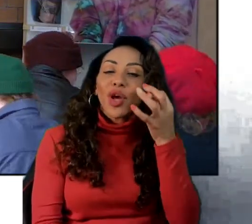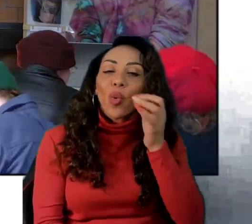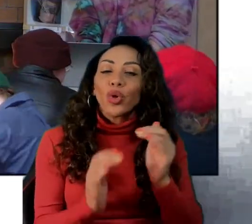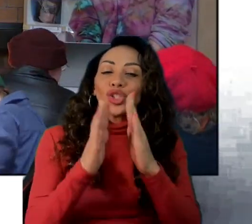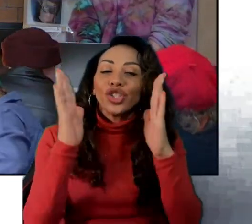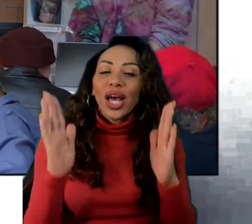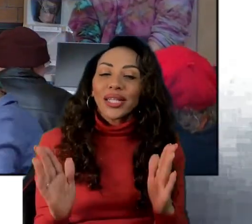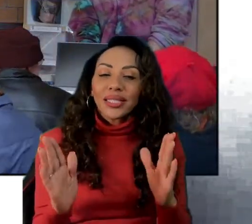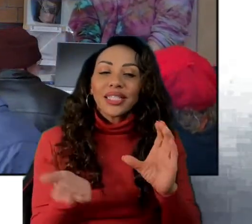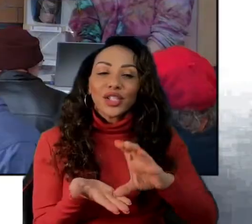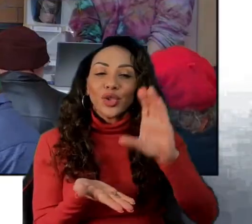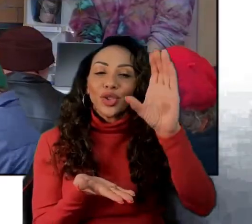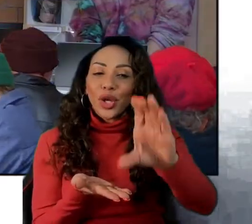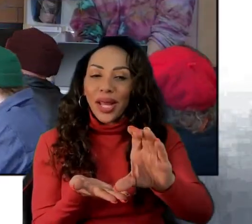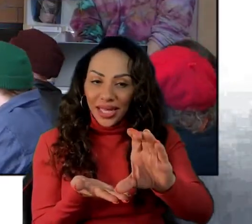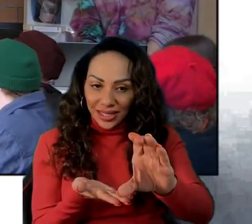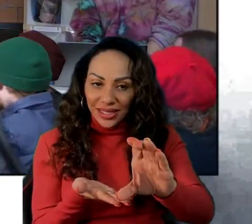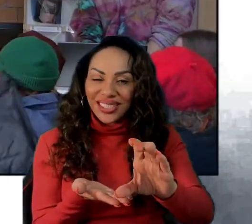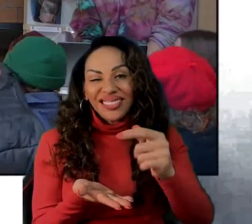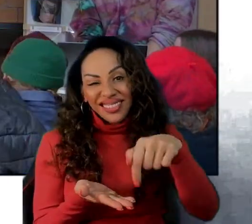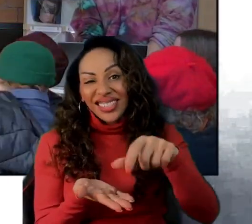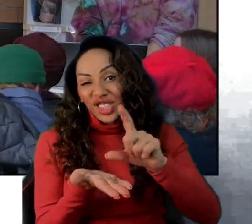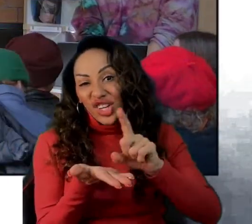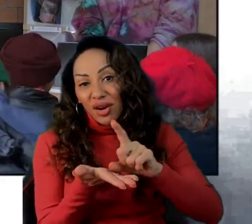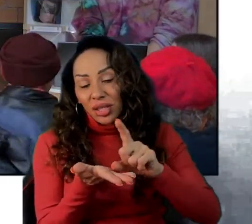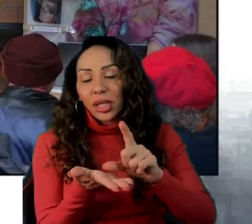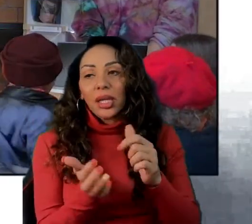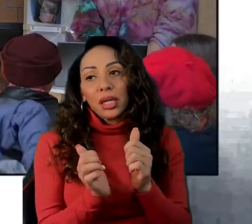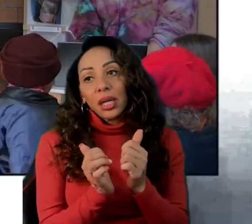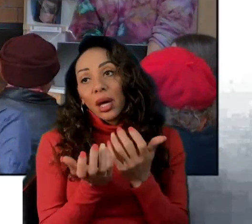watershed.co.uk/donate. Watershed is a charity. We really do rely on the